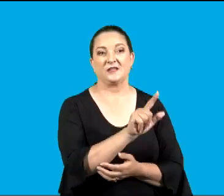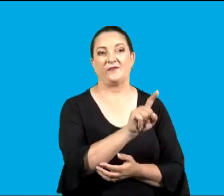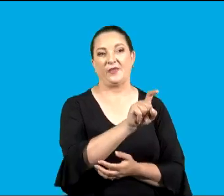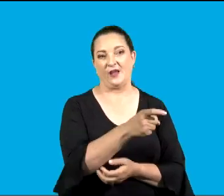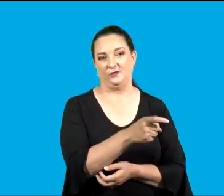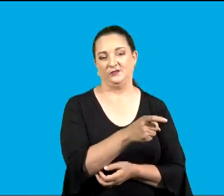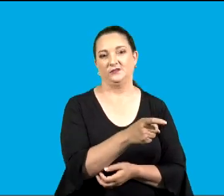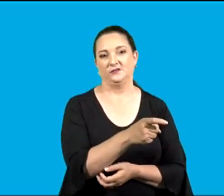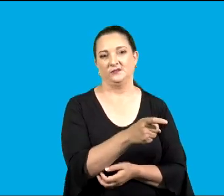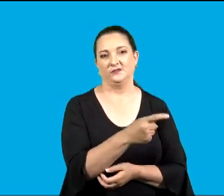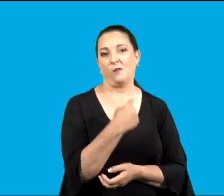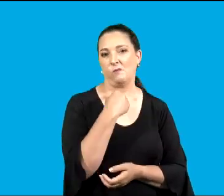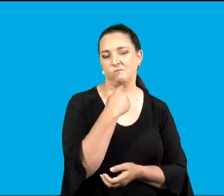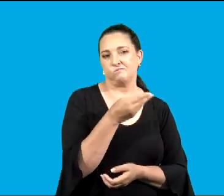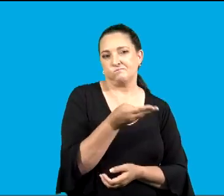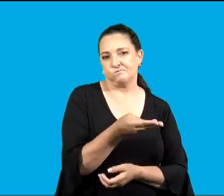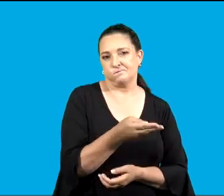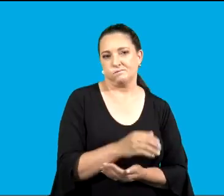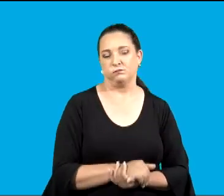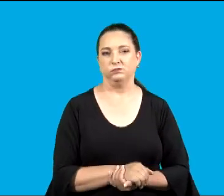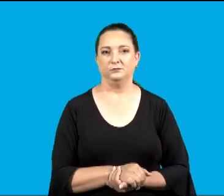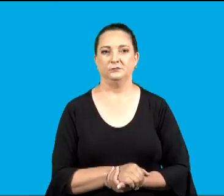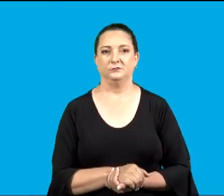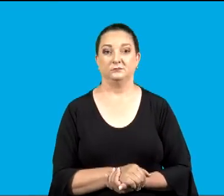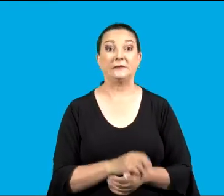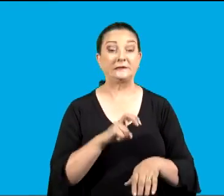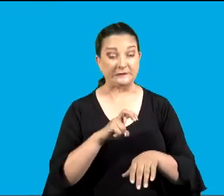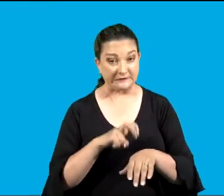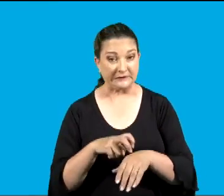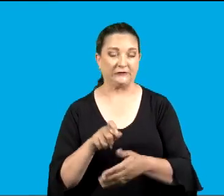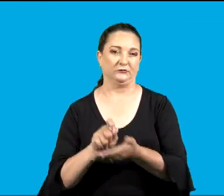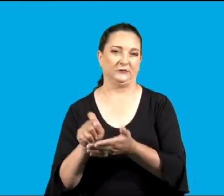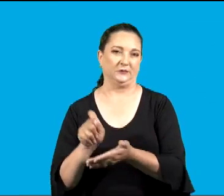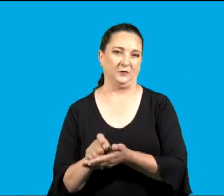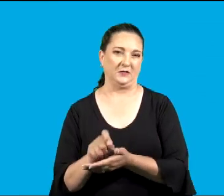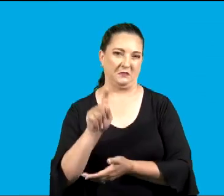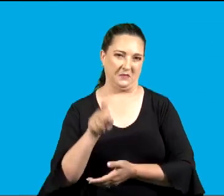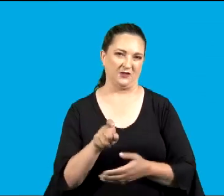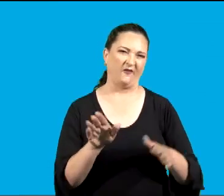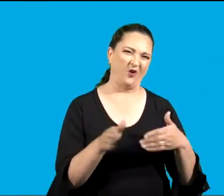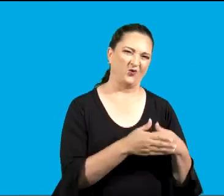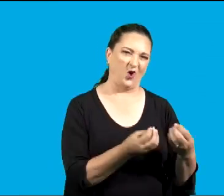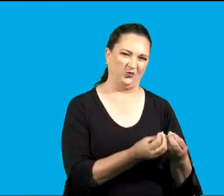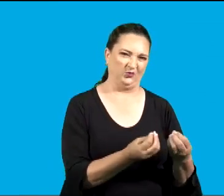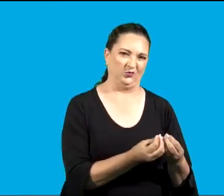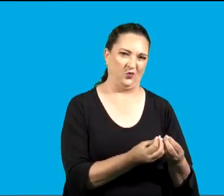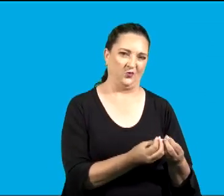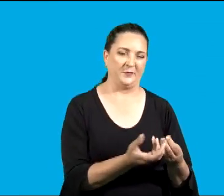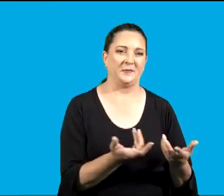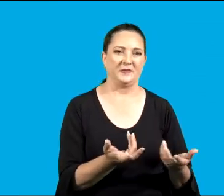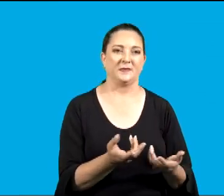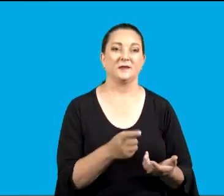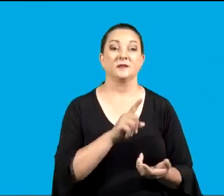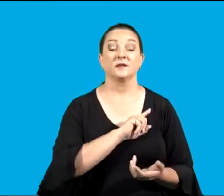7,000 was omitted. That means I need to record that closing stock of